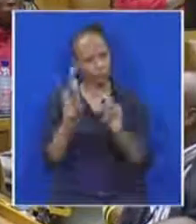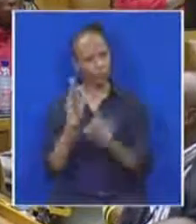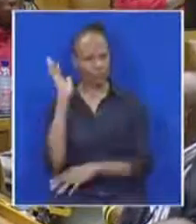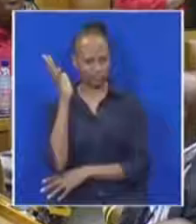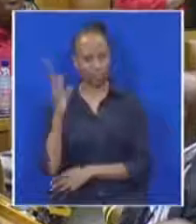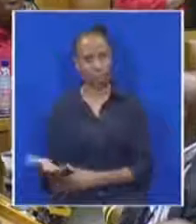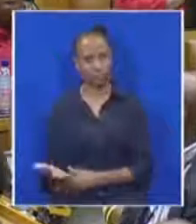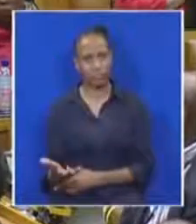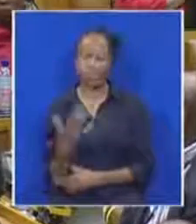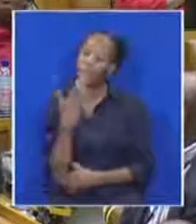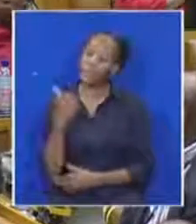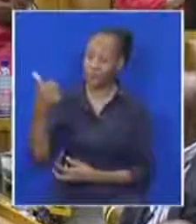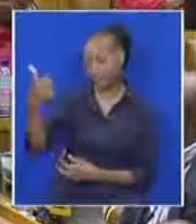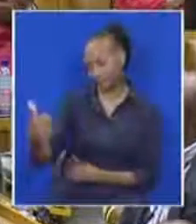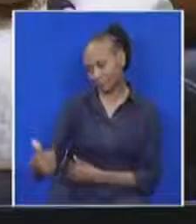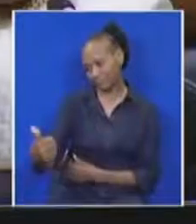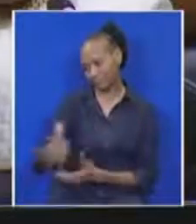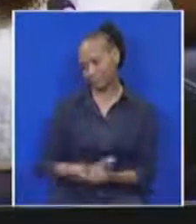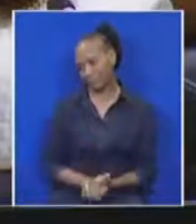take to your do seat.